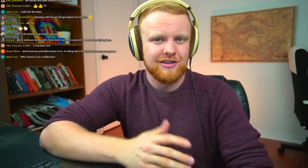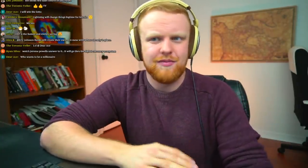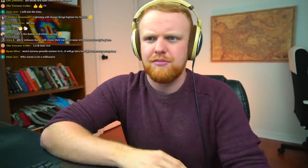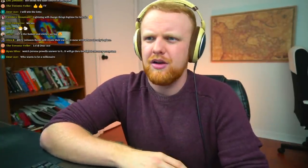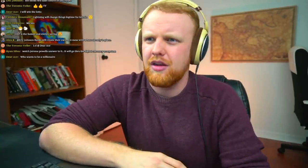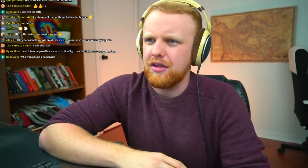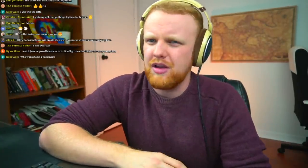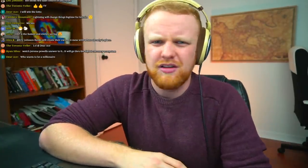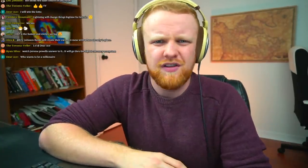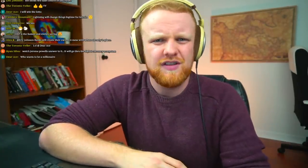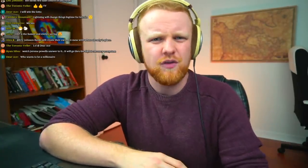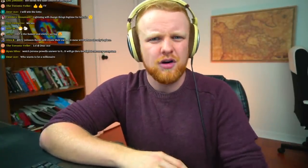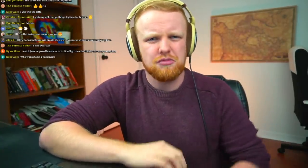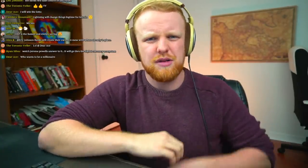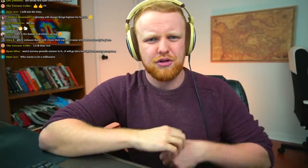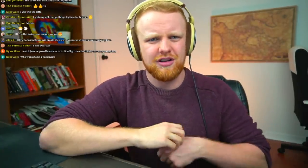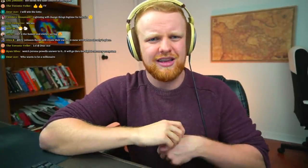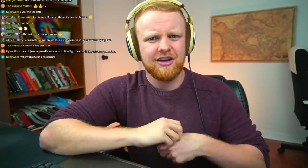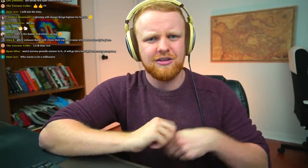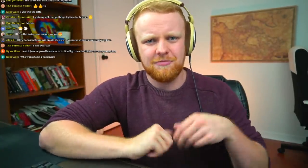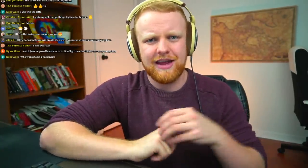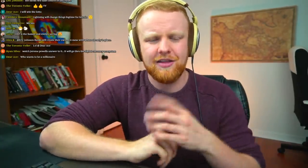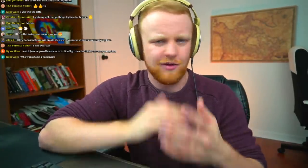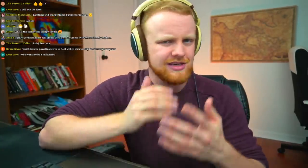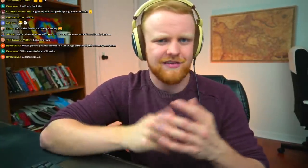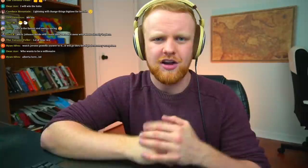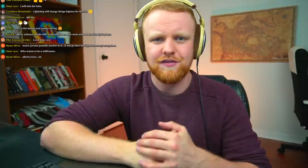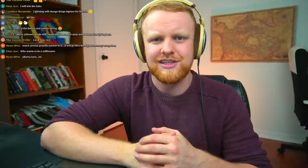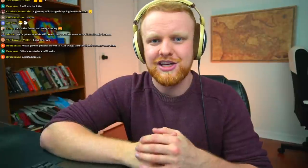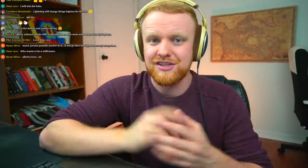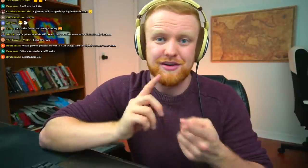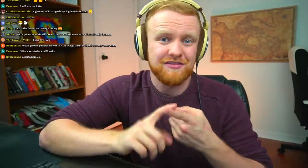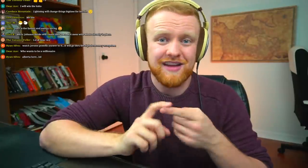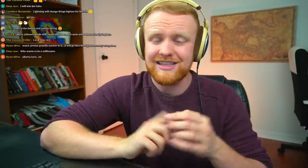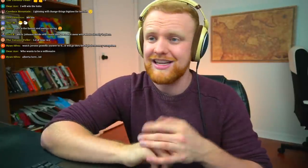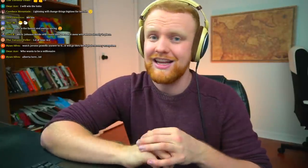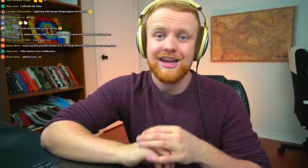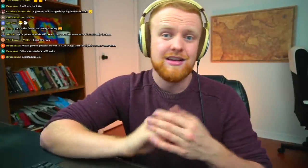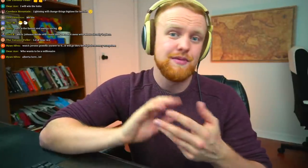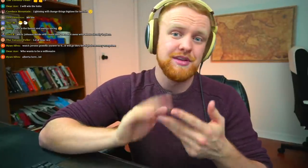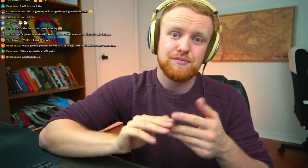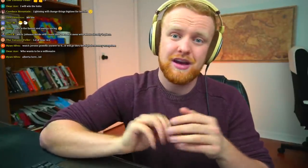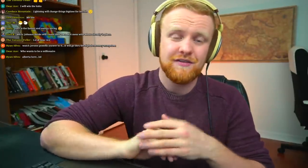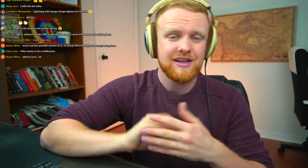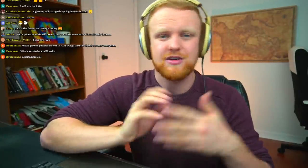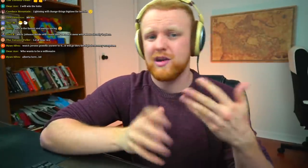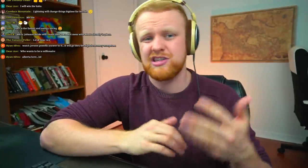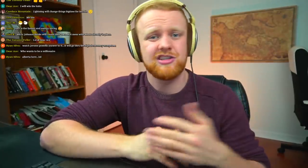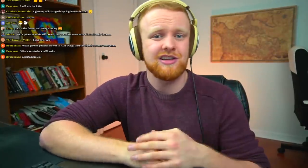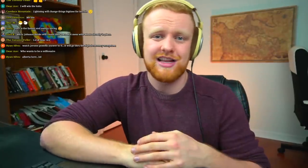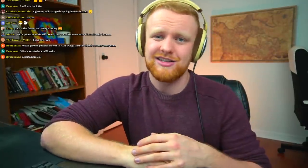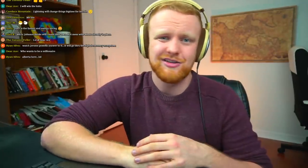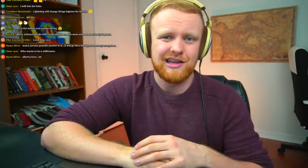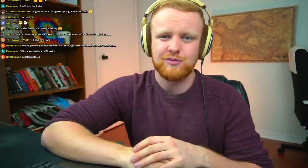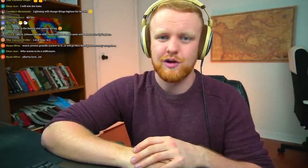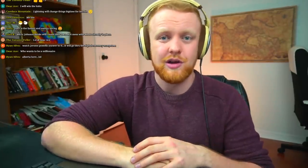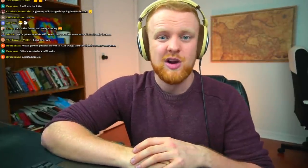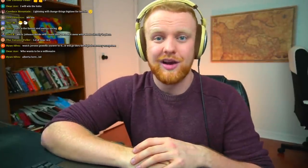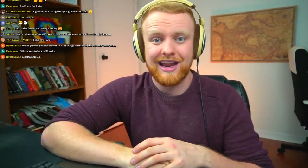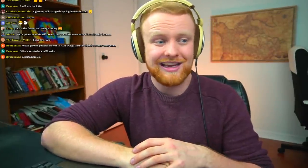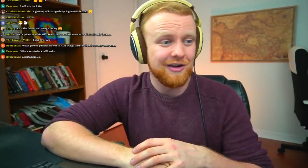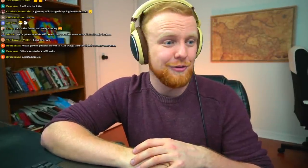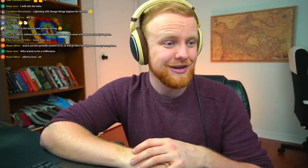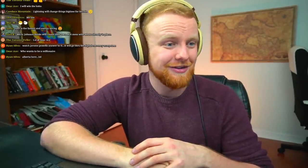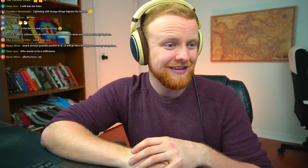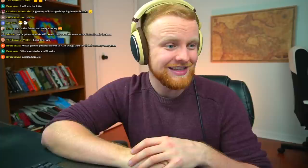night. There's about 350, 400 people in there now. They're always having conversations about investing, about these benefits. Questions are answered. That's where